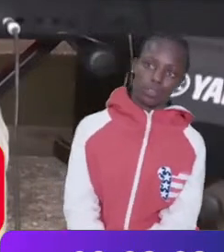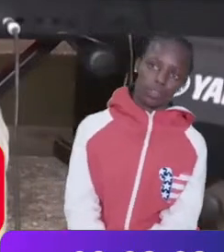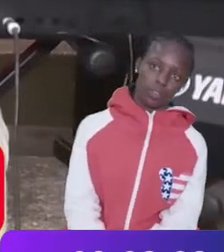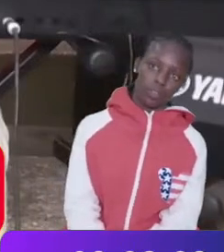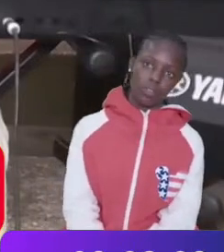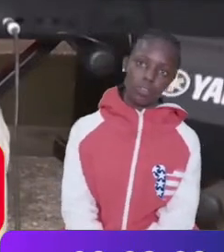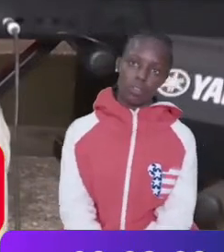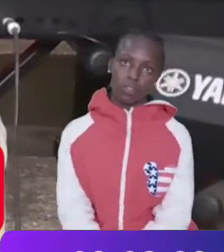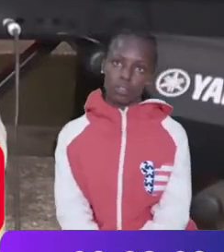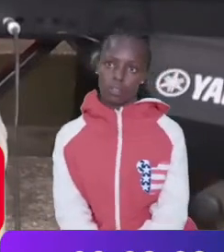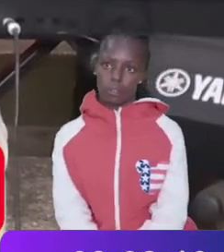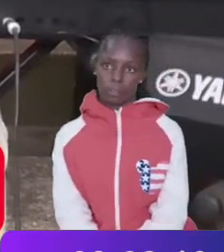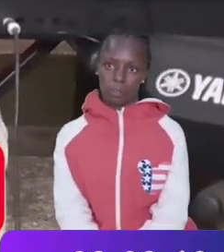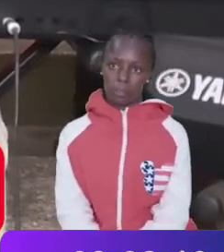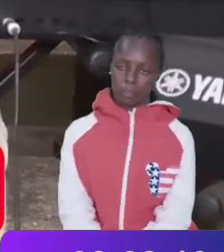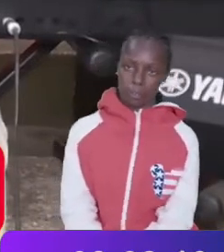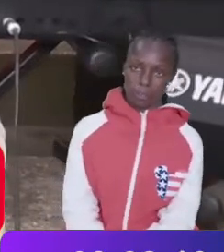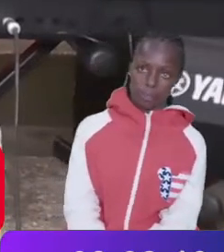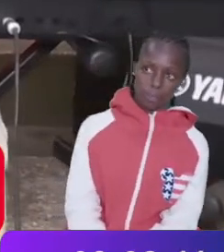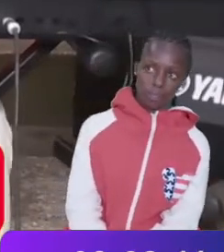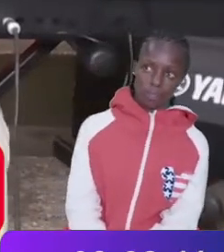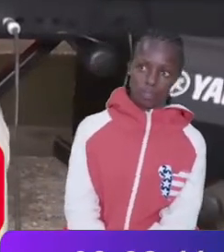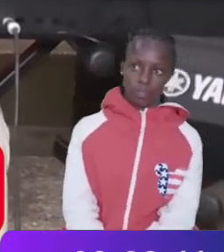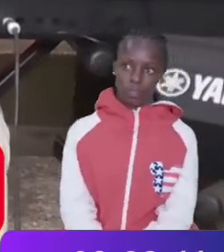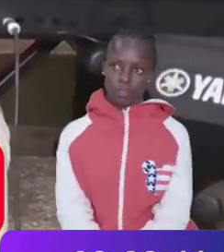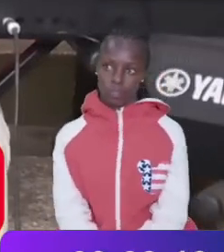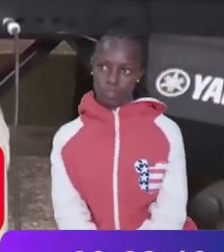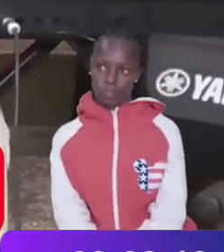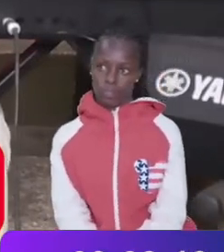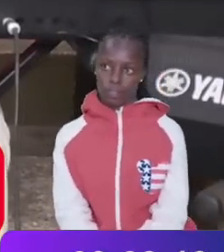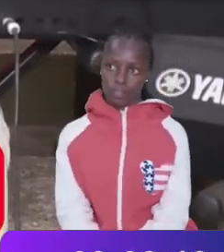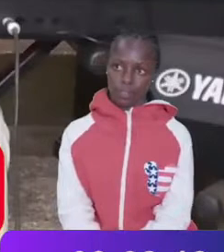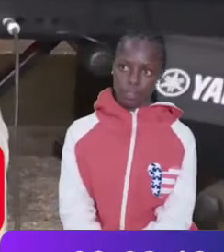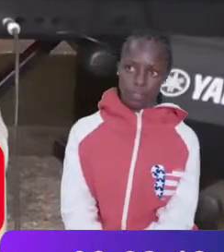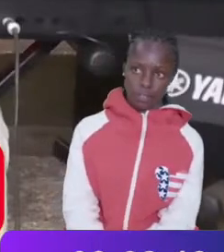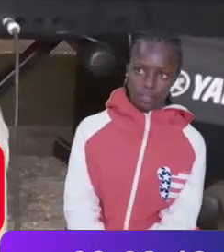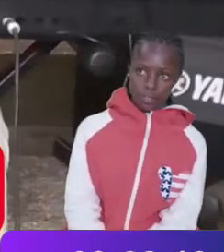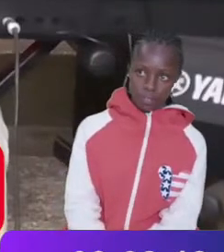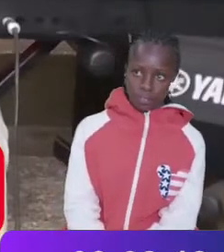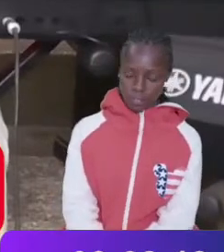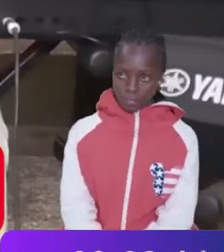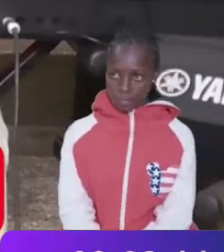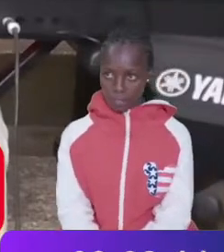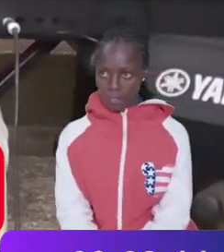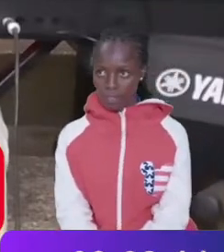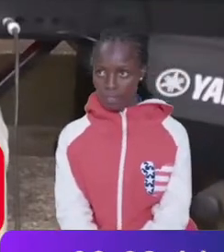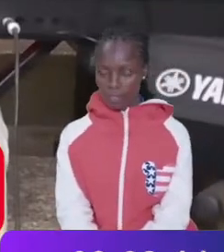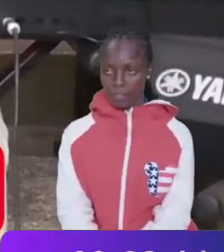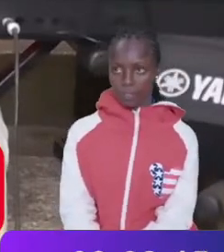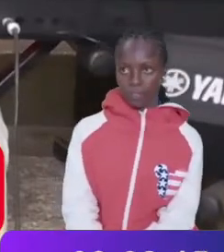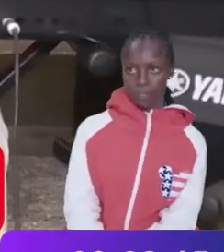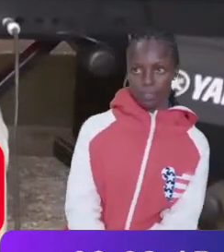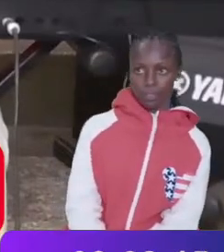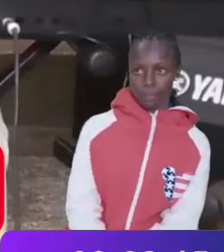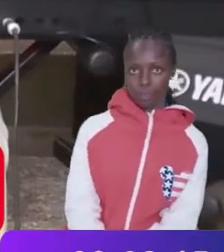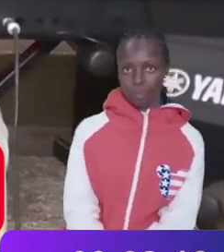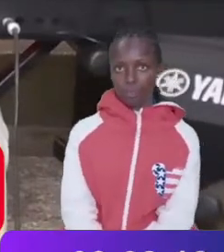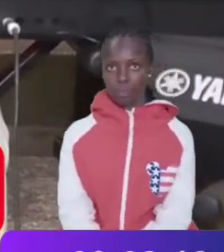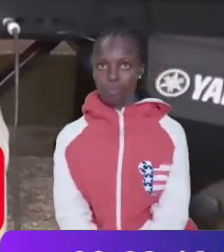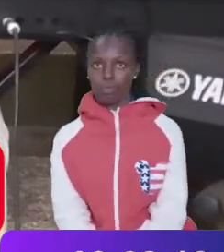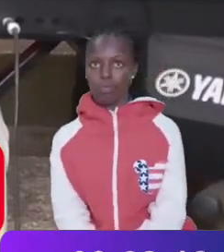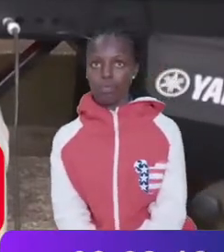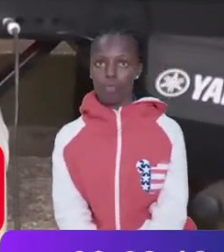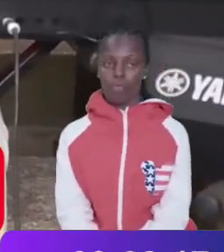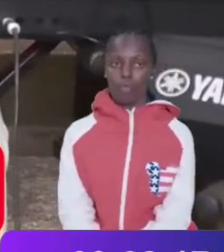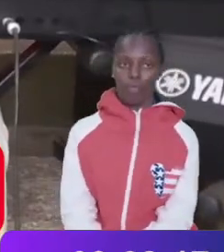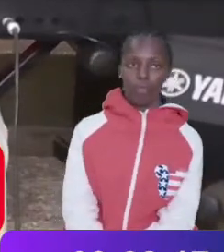are grateful. We are grateful. We are grateful for what you've done. We are grateful for your faithfulness.